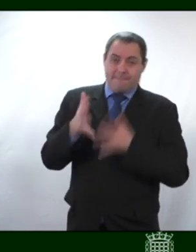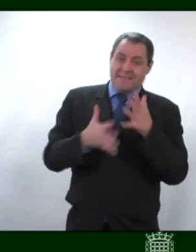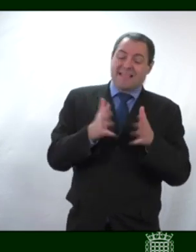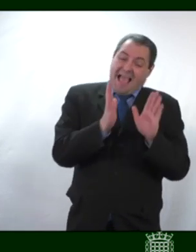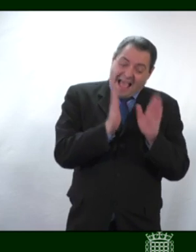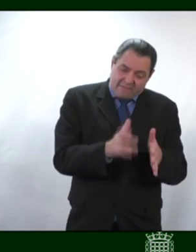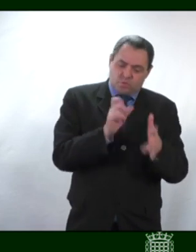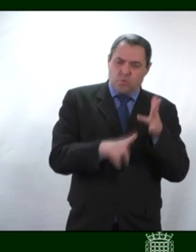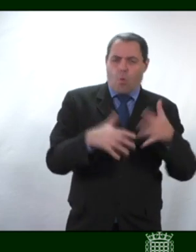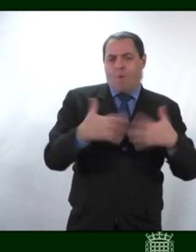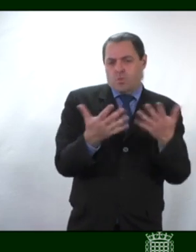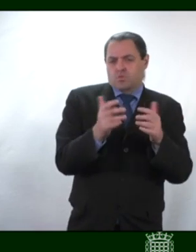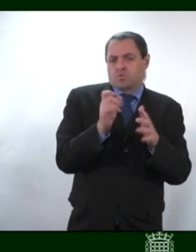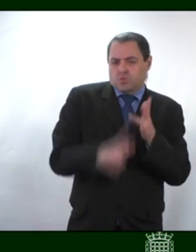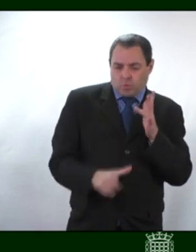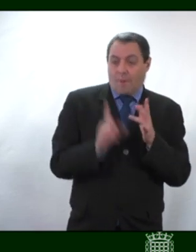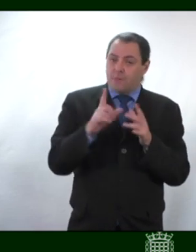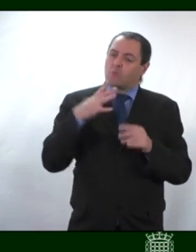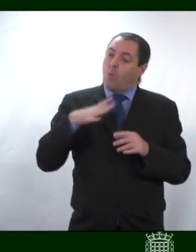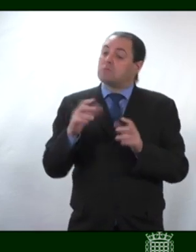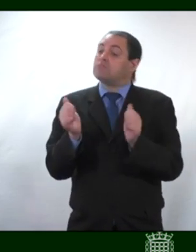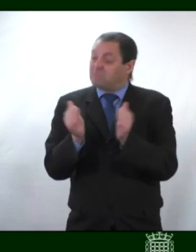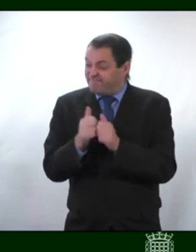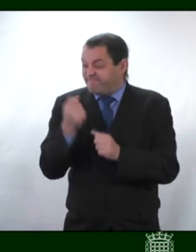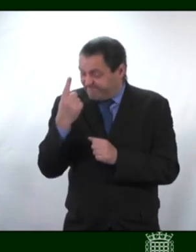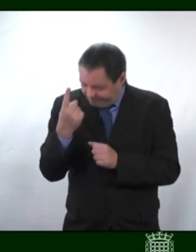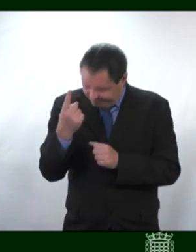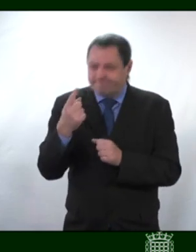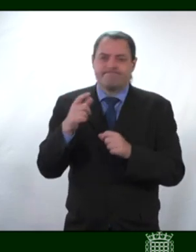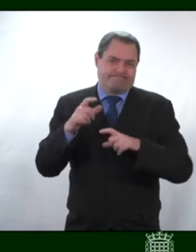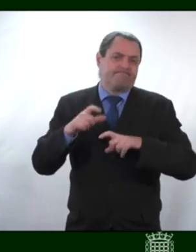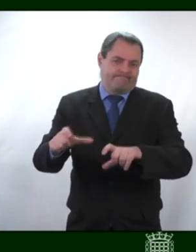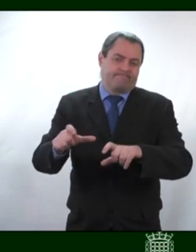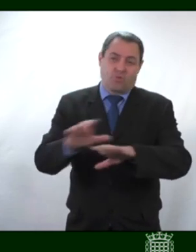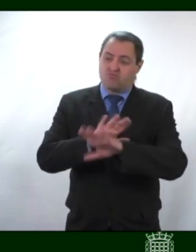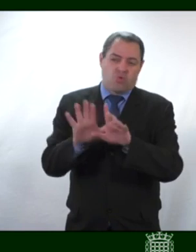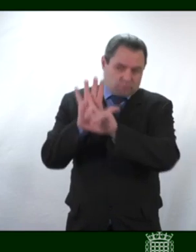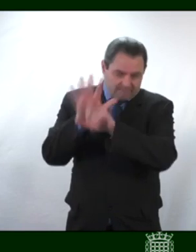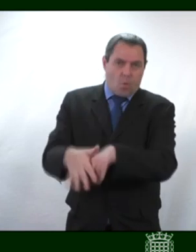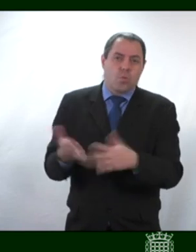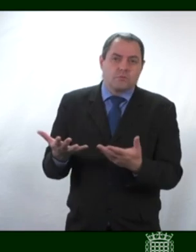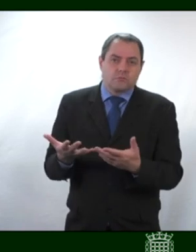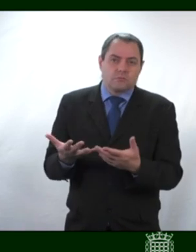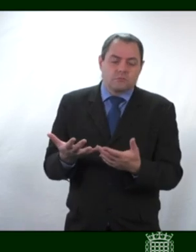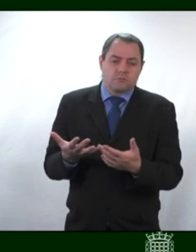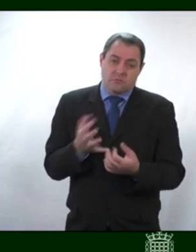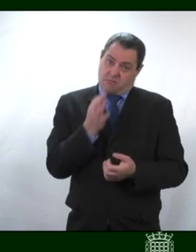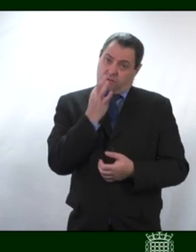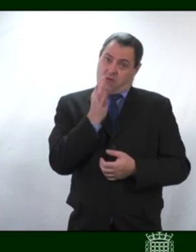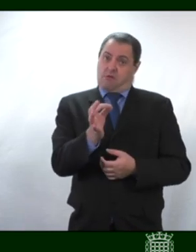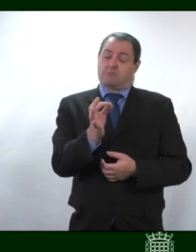done by consent? And in that regard, will he confirm that these measures will be brought to this